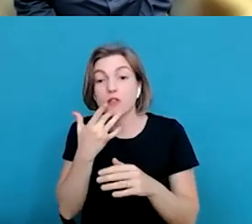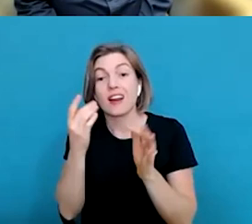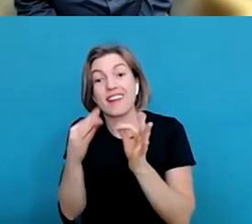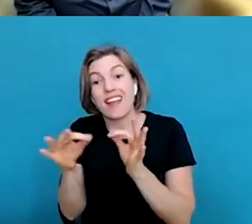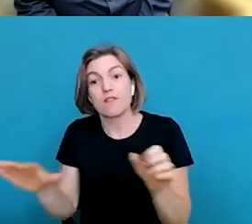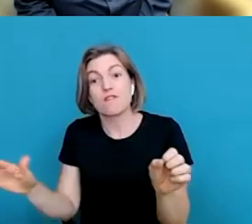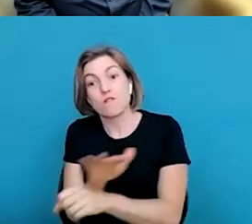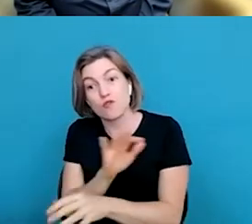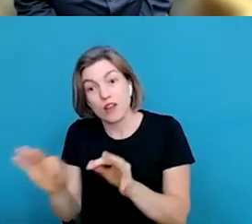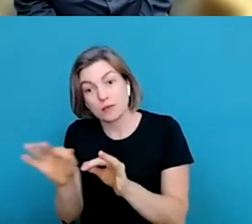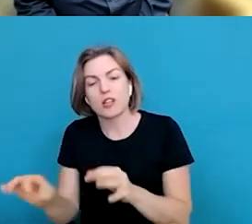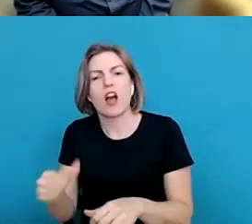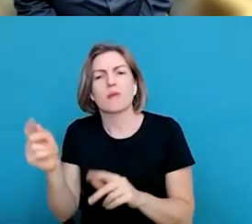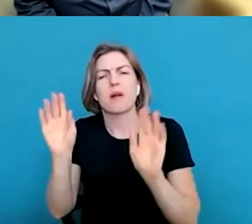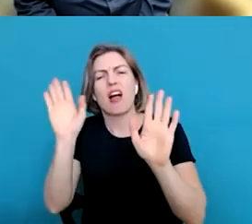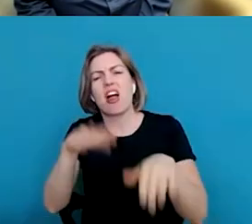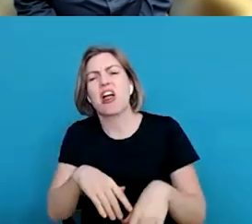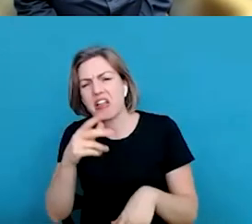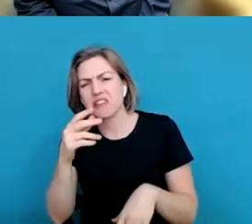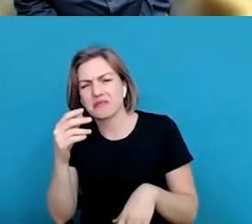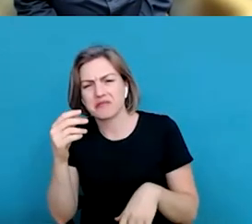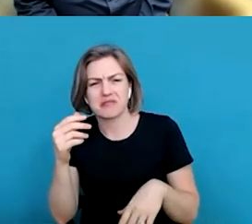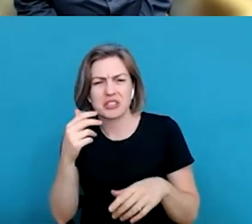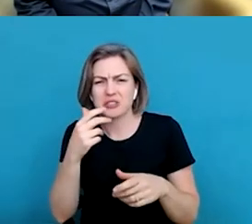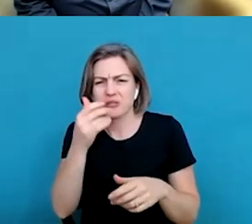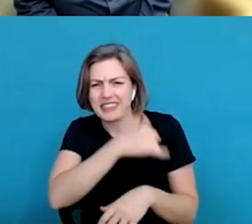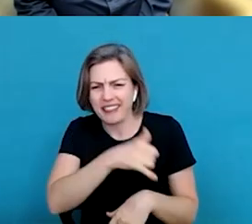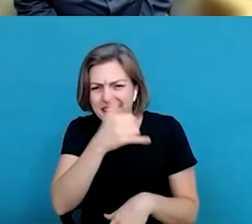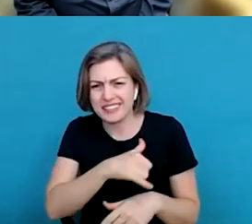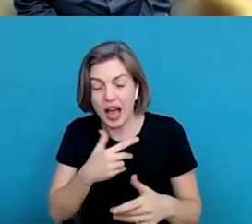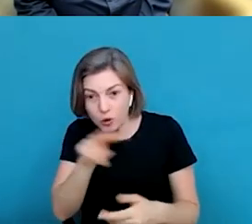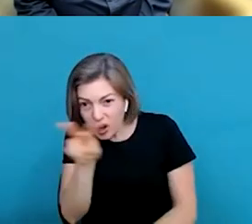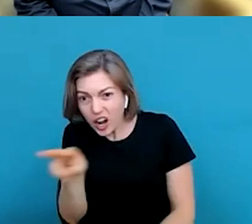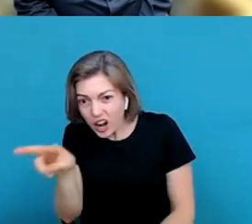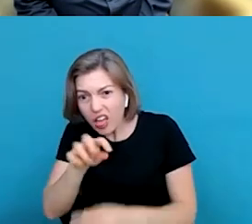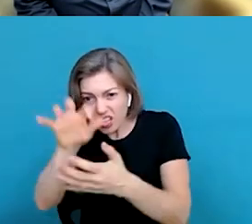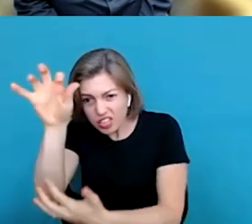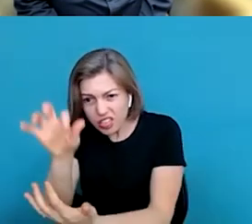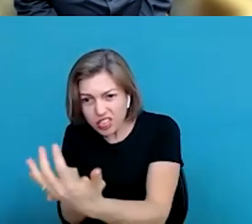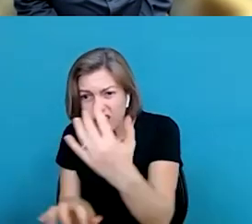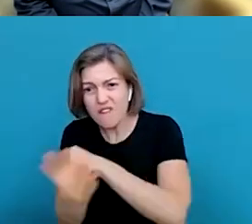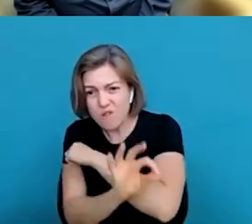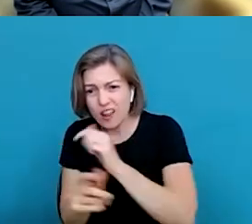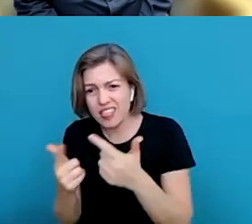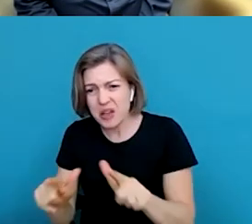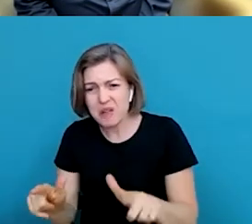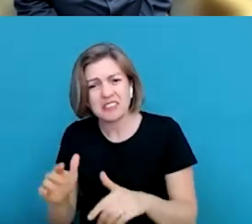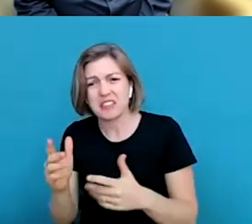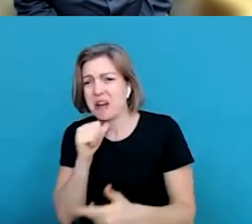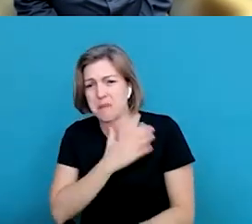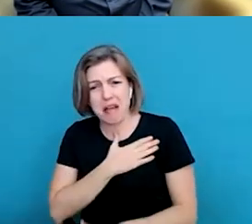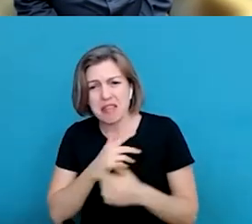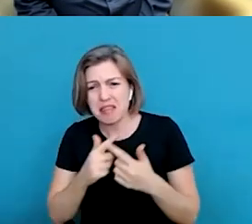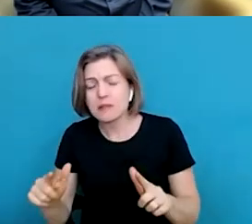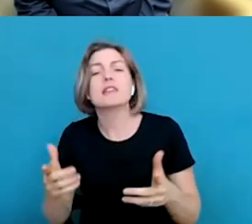Other people say that's ridiculous. I'm trying to read somebody who's talking at that speed in a foreign language because that's not my language.